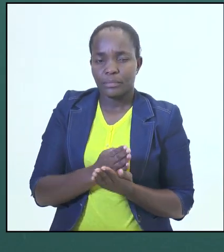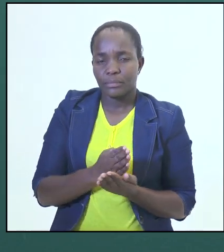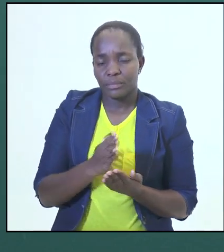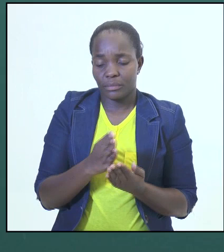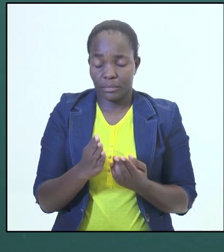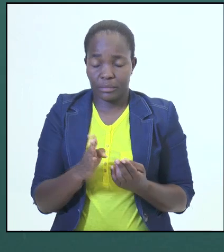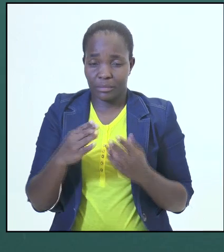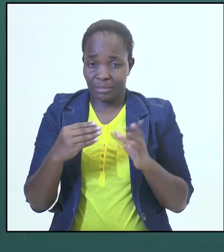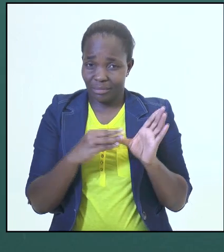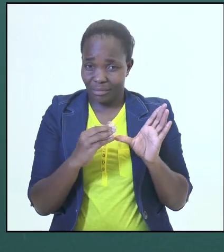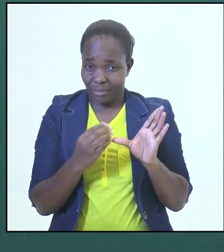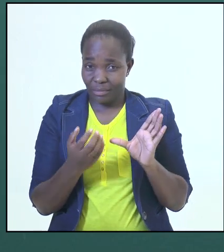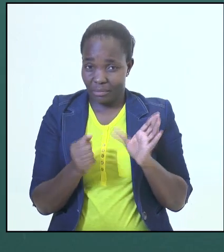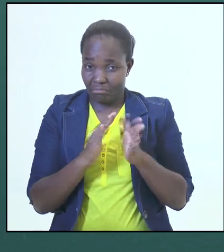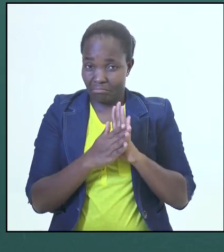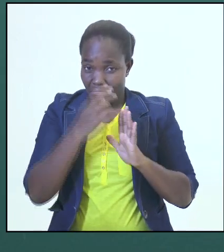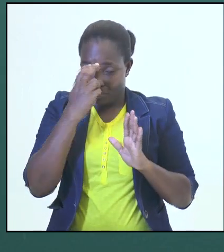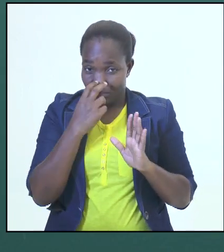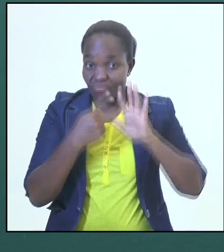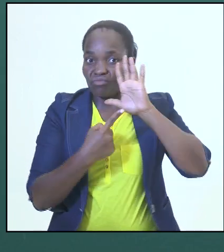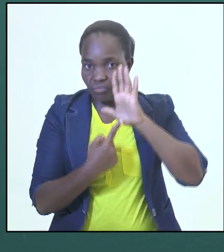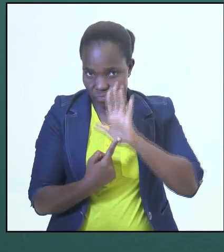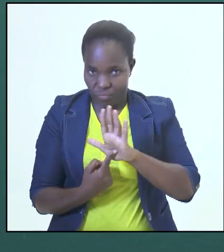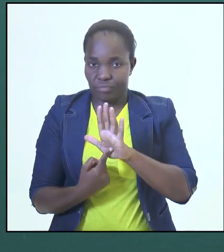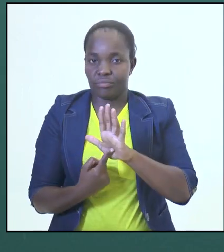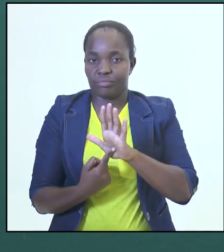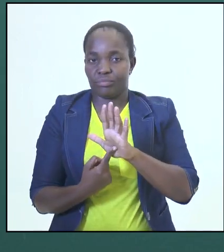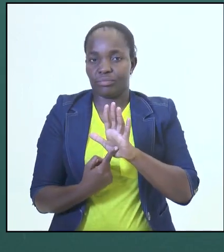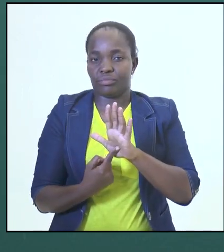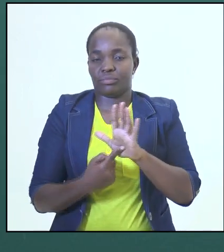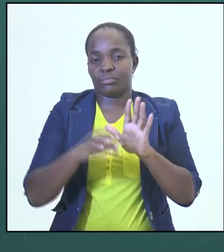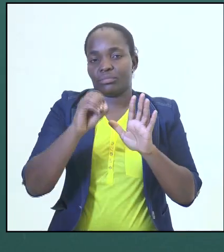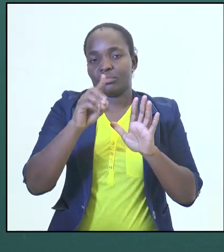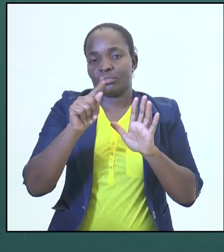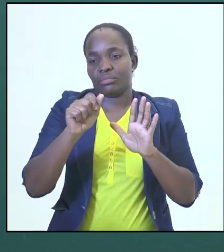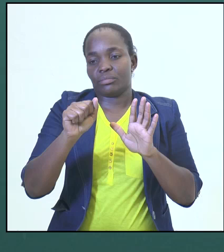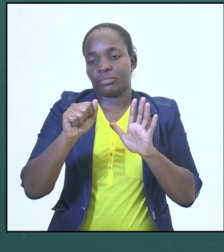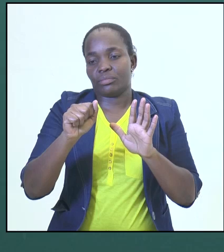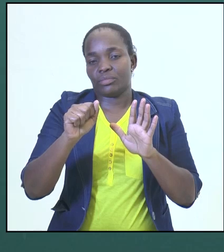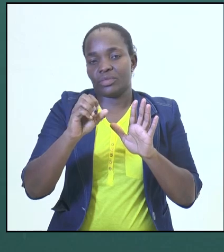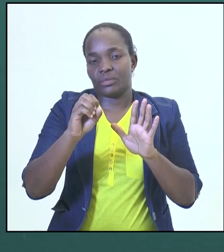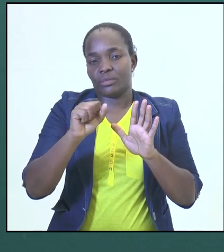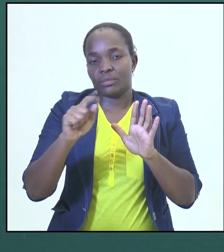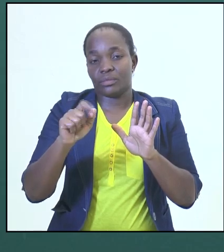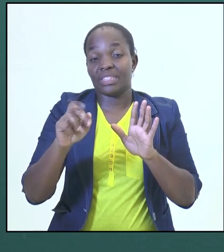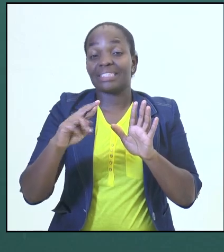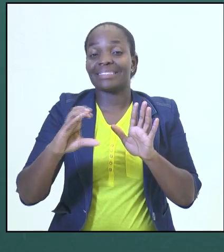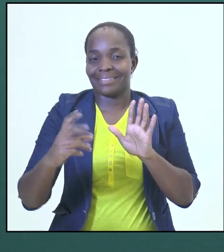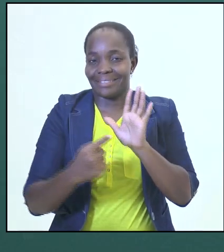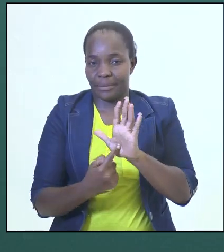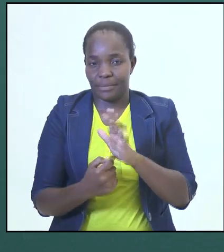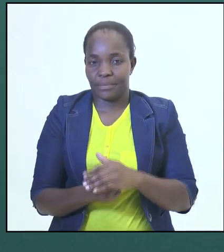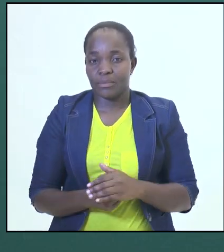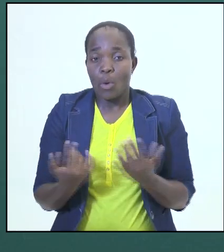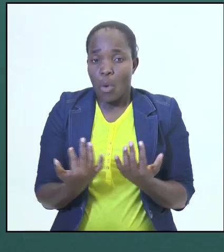It has turned black because starch has been forming there. Our conclusion: chlorophyll in the